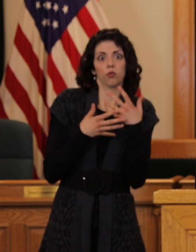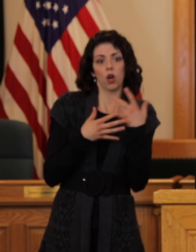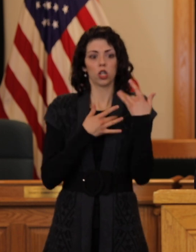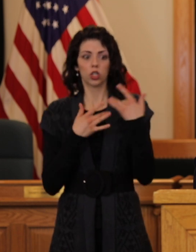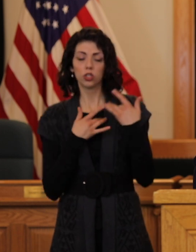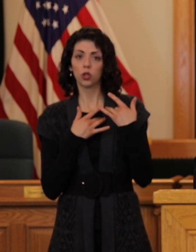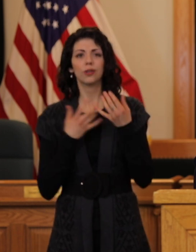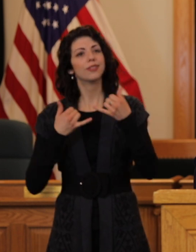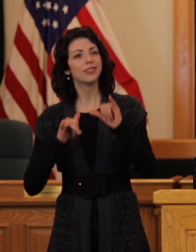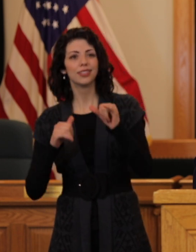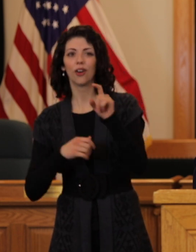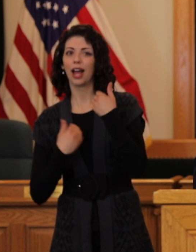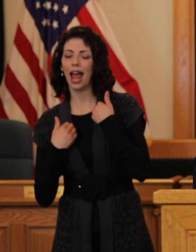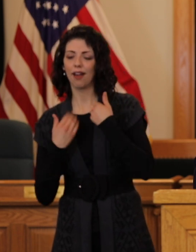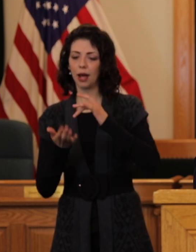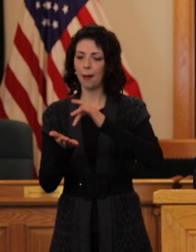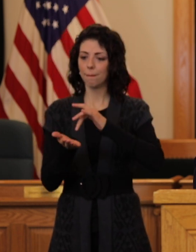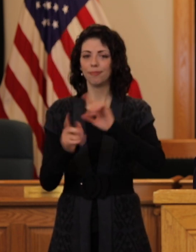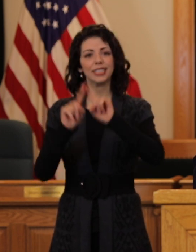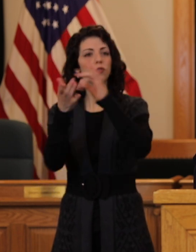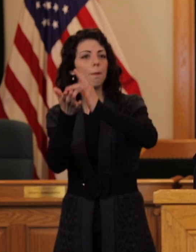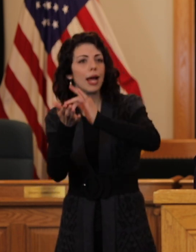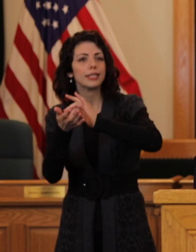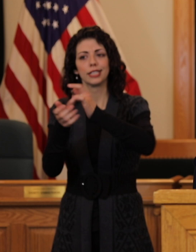medical treatment, have difficulty with medication